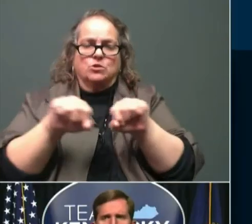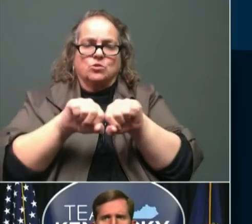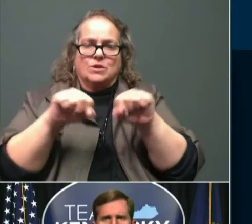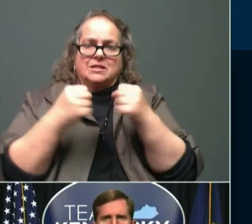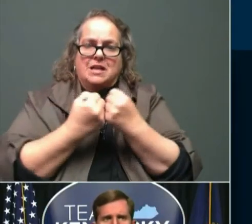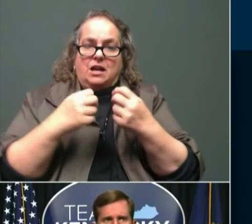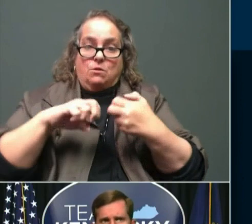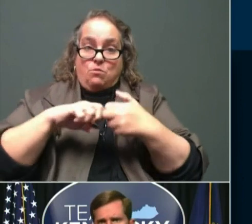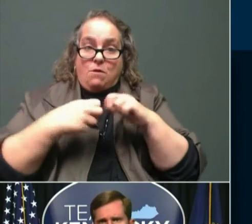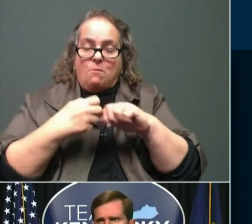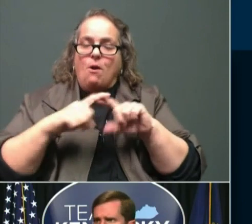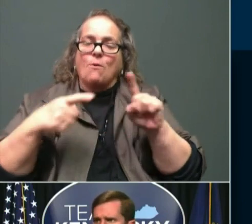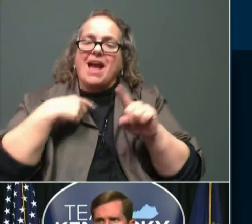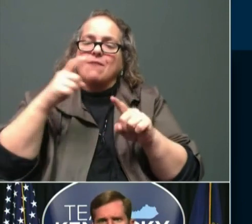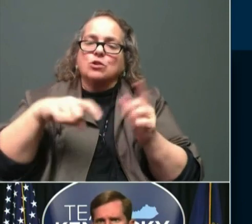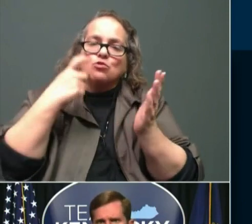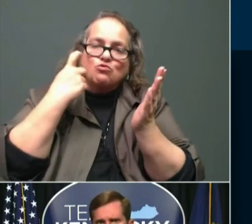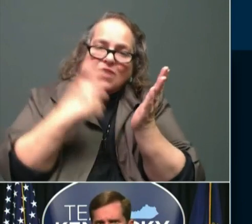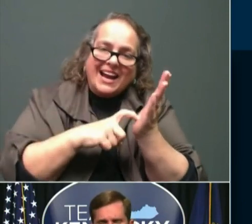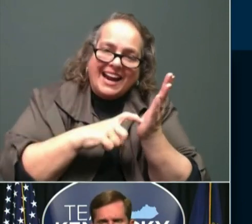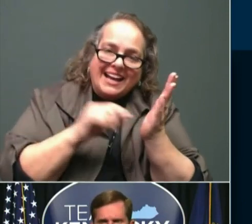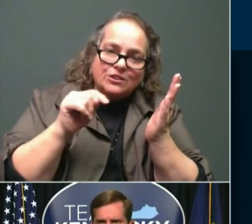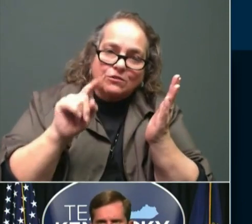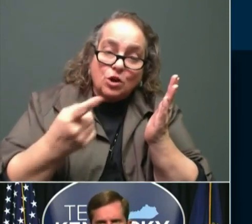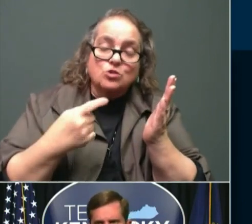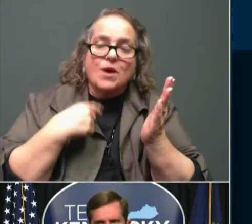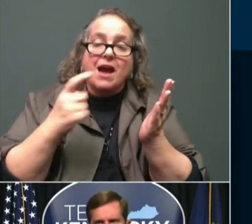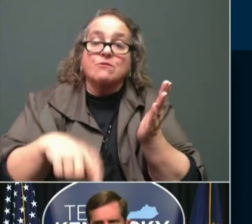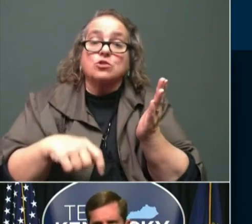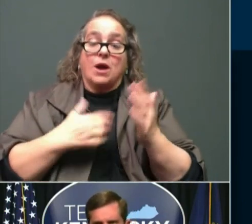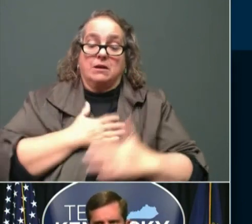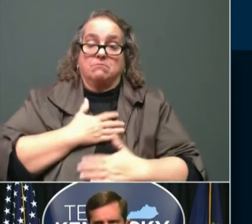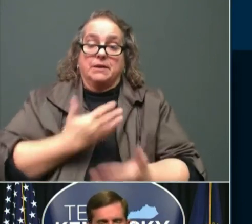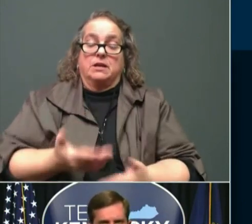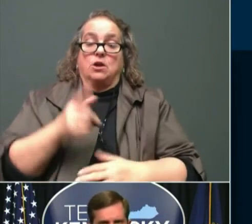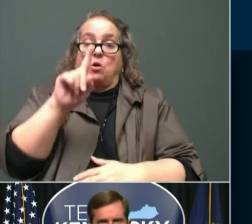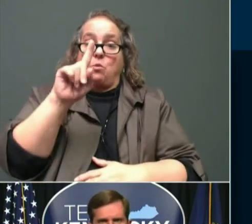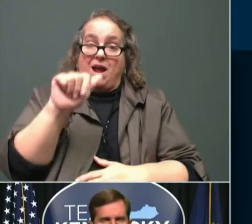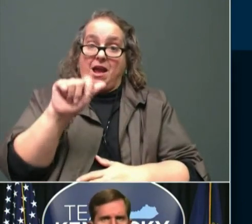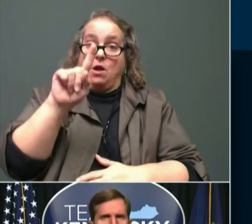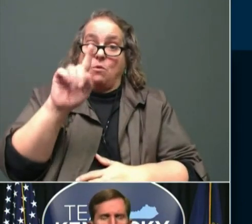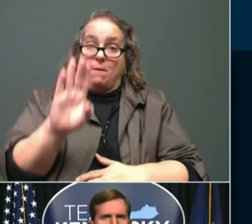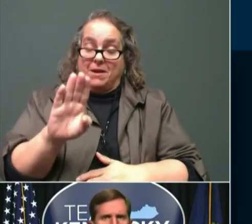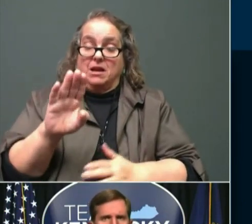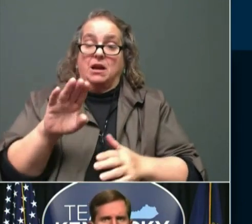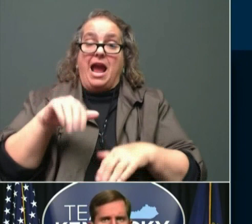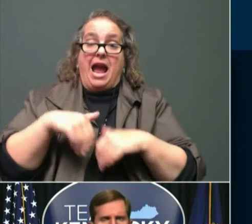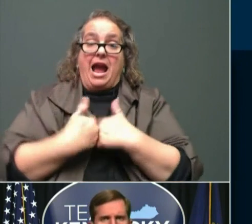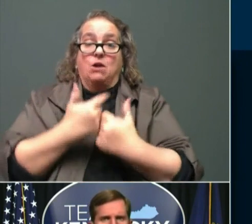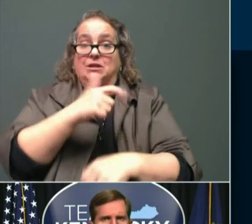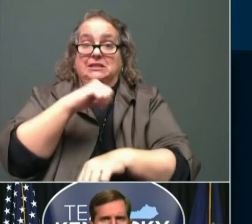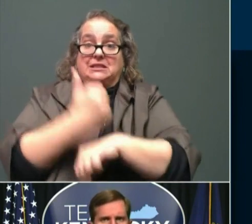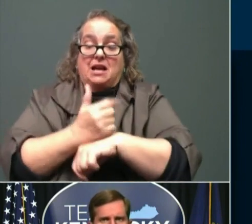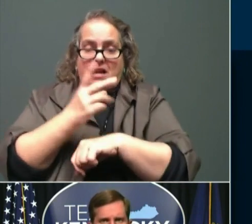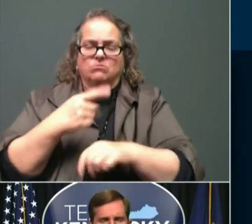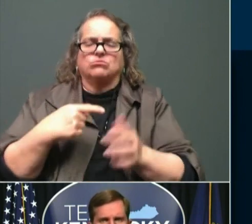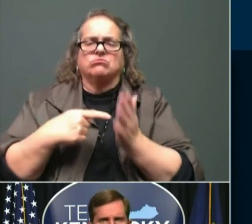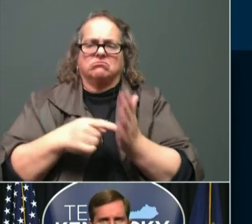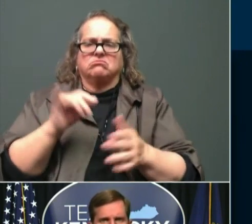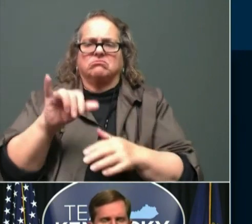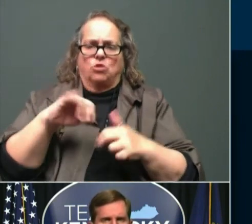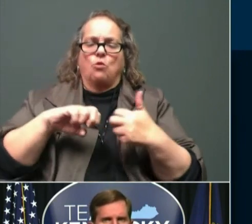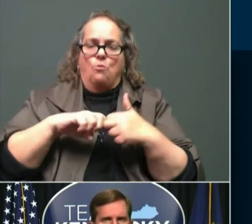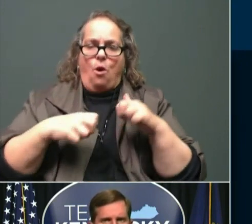We've got to admit that 1A and 1B and the way that they were set up shows us a larger problem that we have